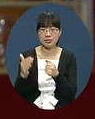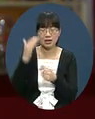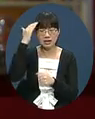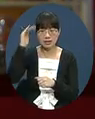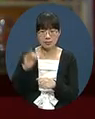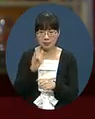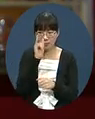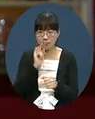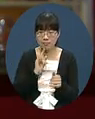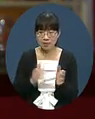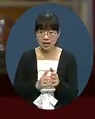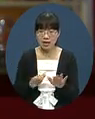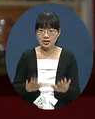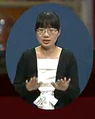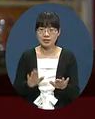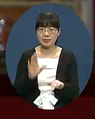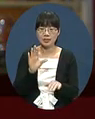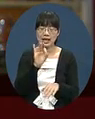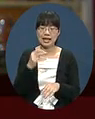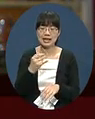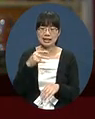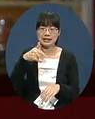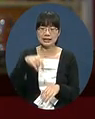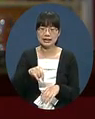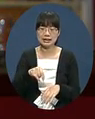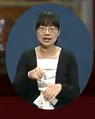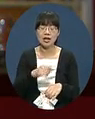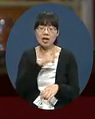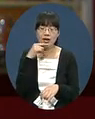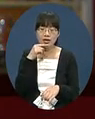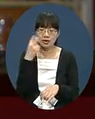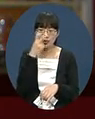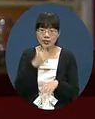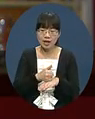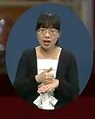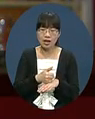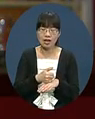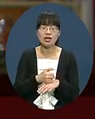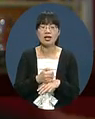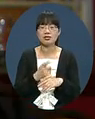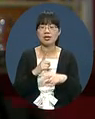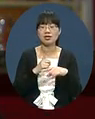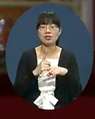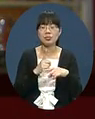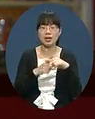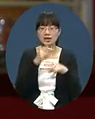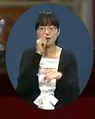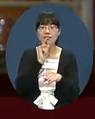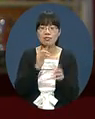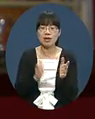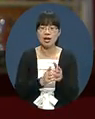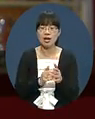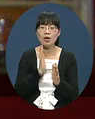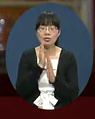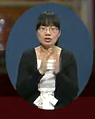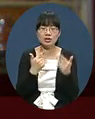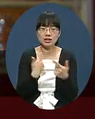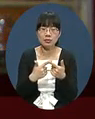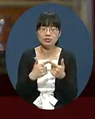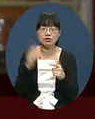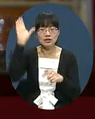She did take a blood test that indicated that she was allergic to everything. It was longer than my arm